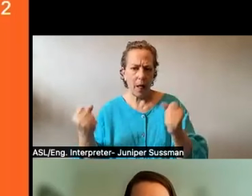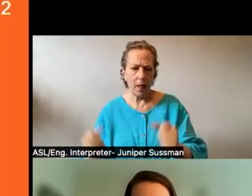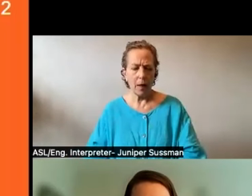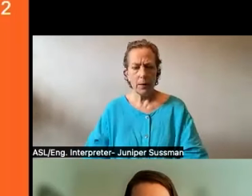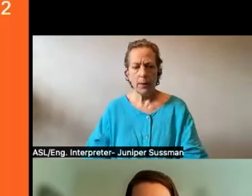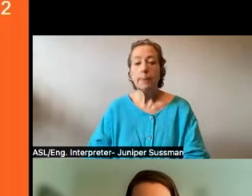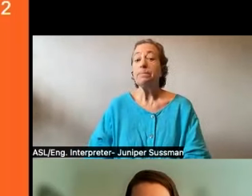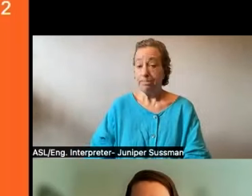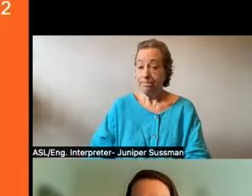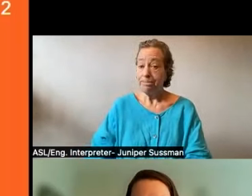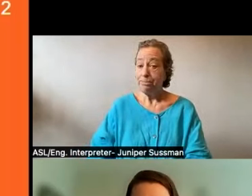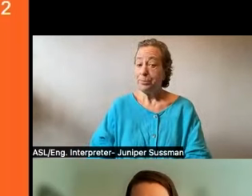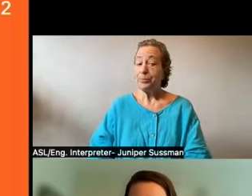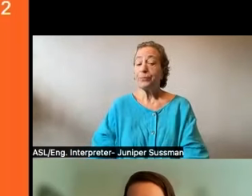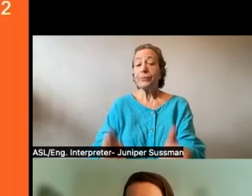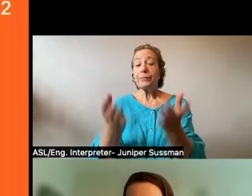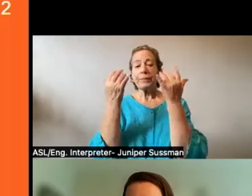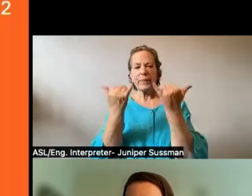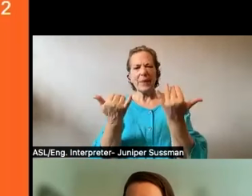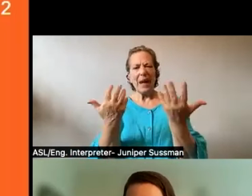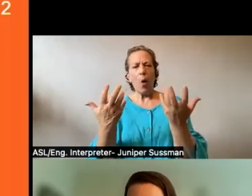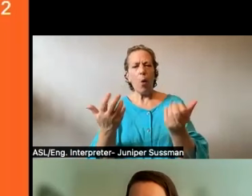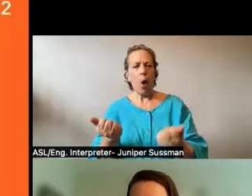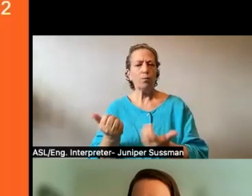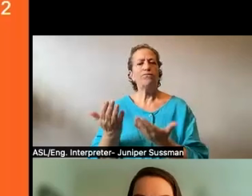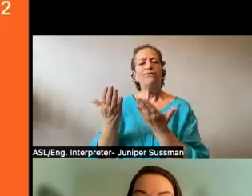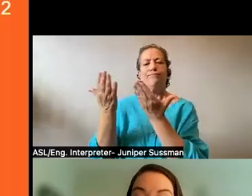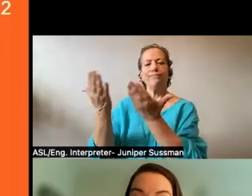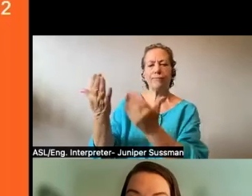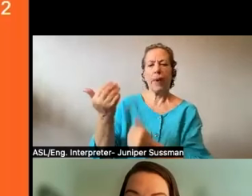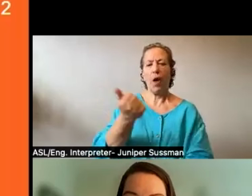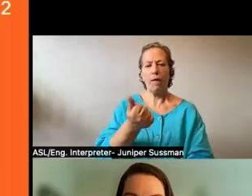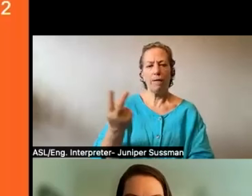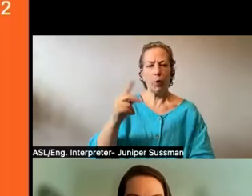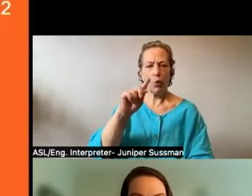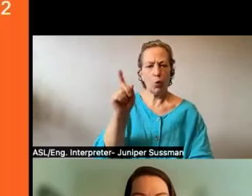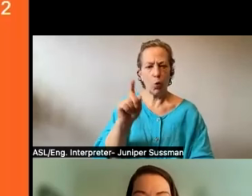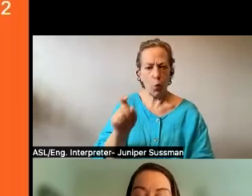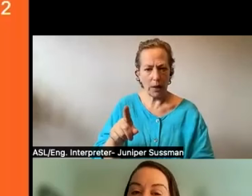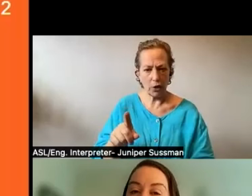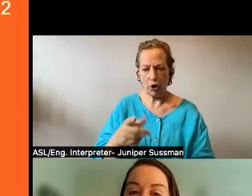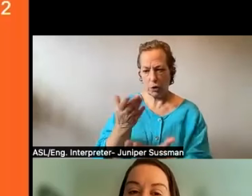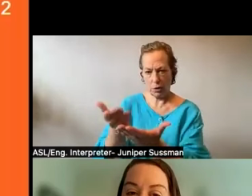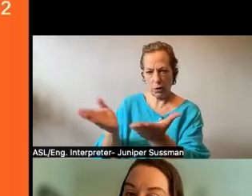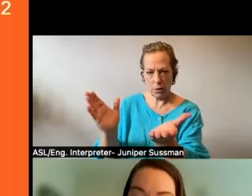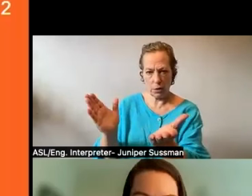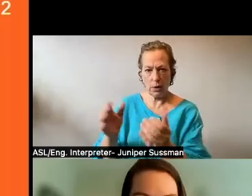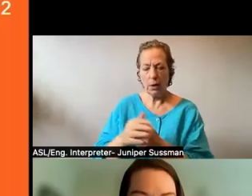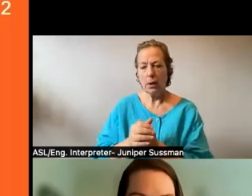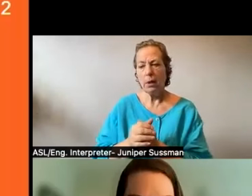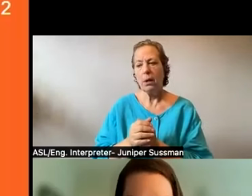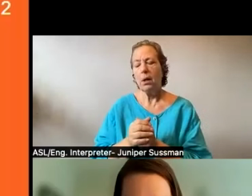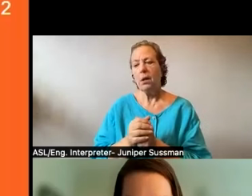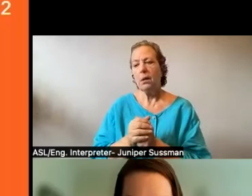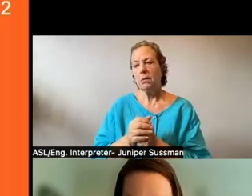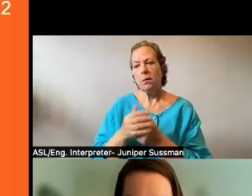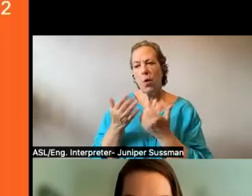questions in this context to our speakers and let you hear from them so that you don't listen to just me